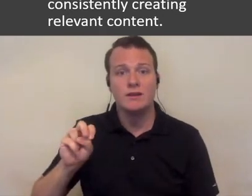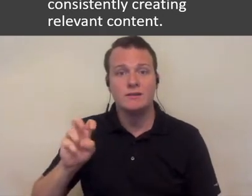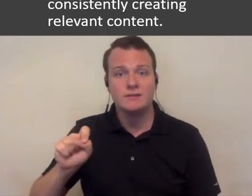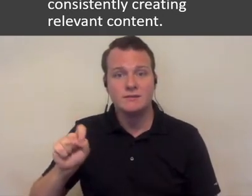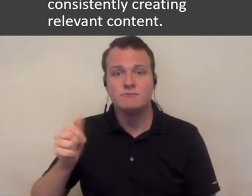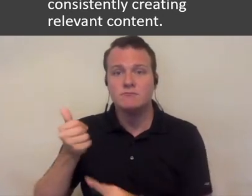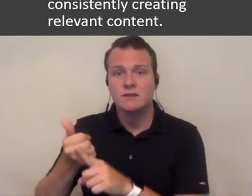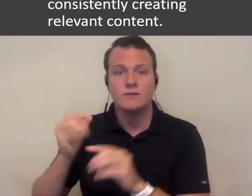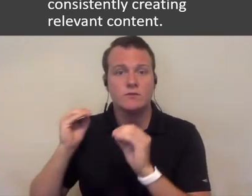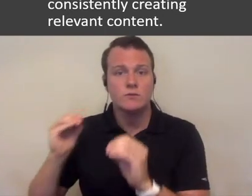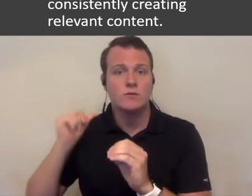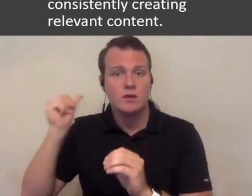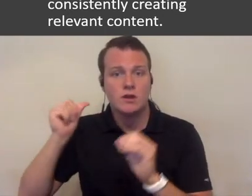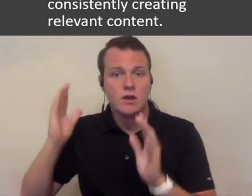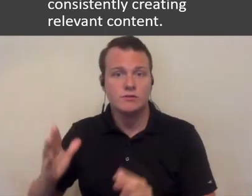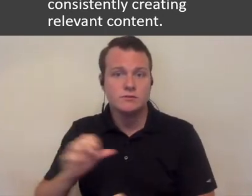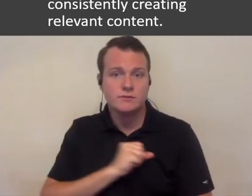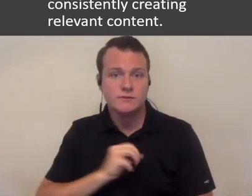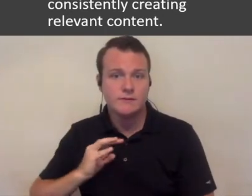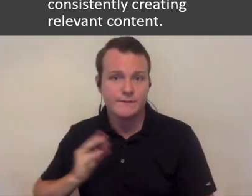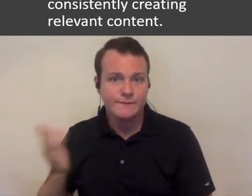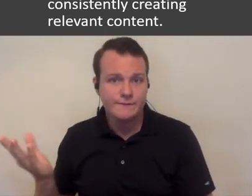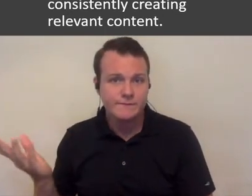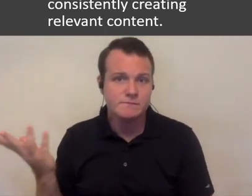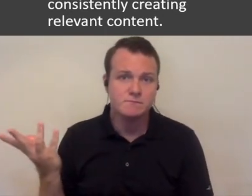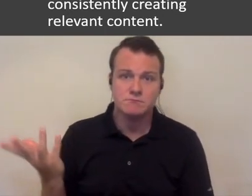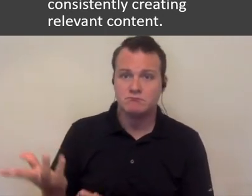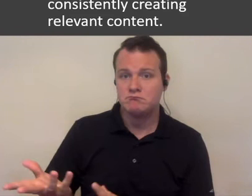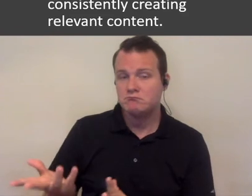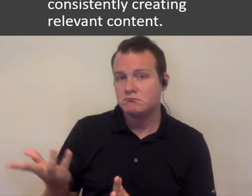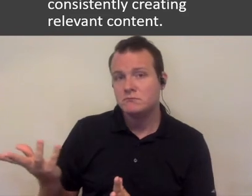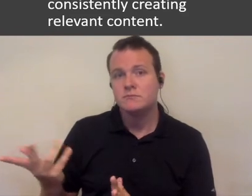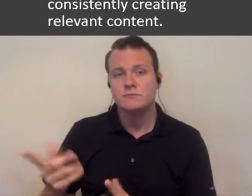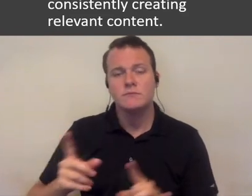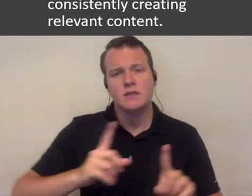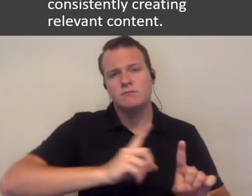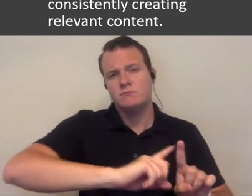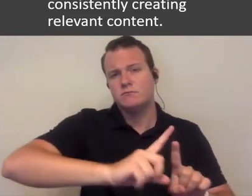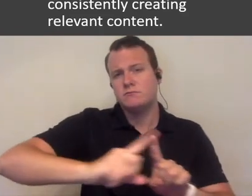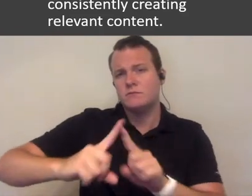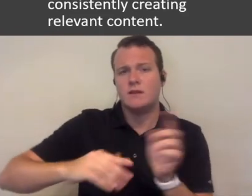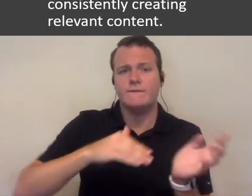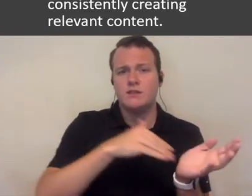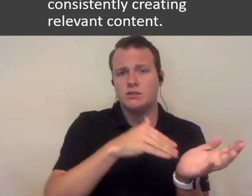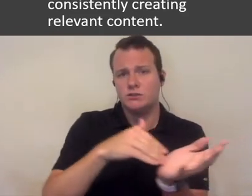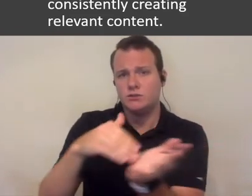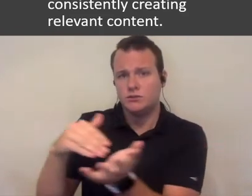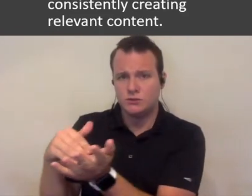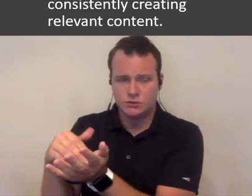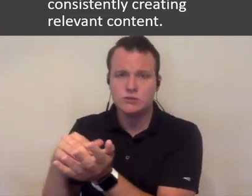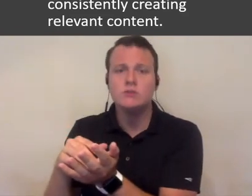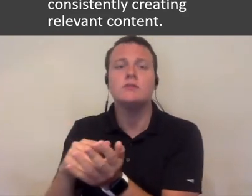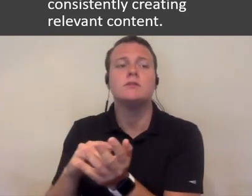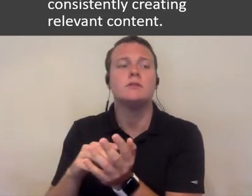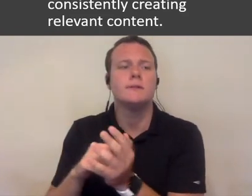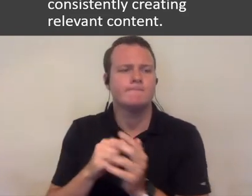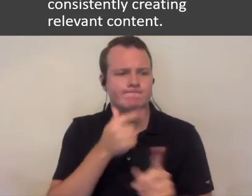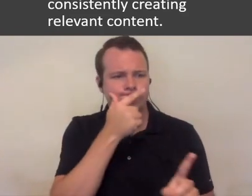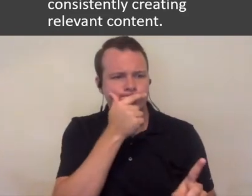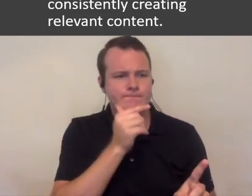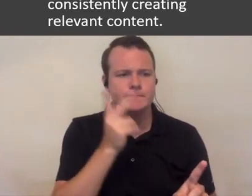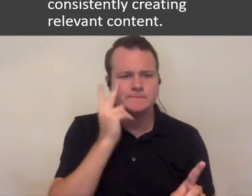an audiologist on their staff. So there's different physicians that you're going to look at. And you're going to look at what's their